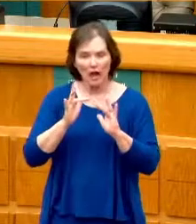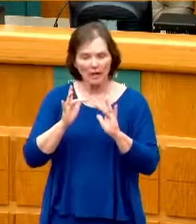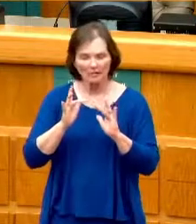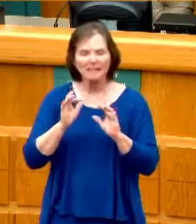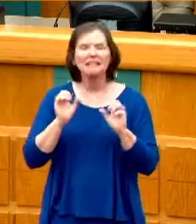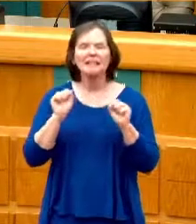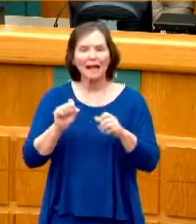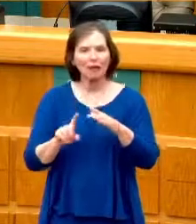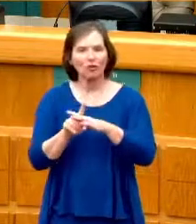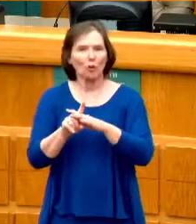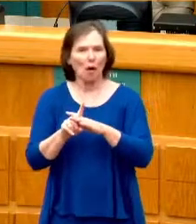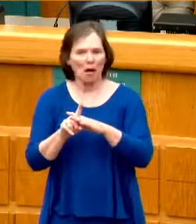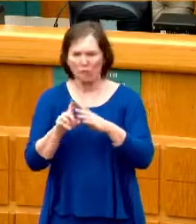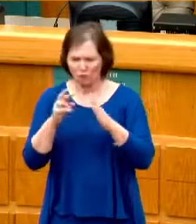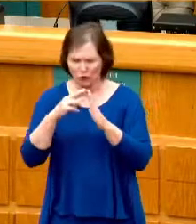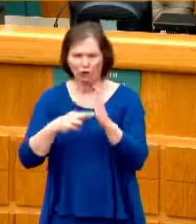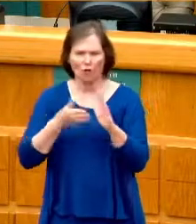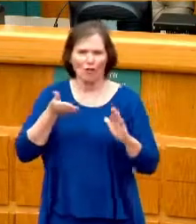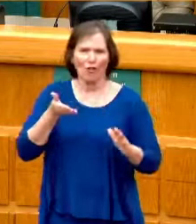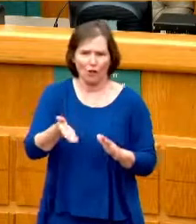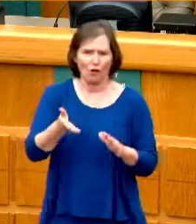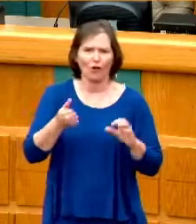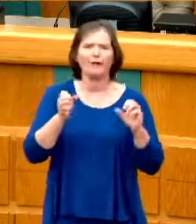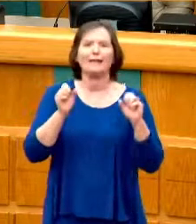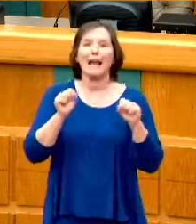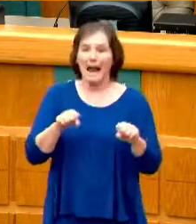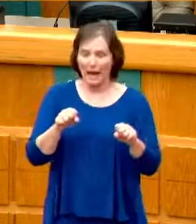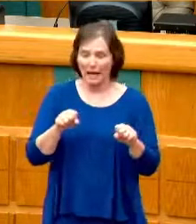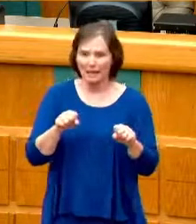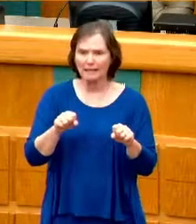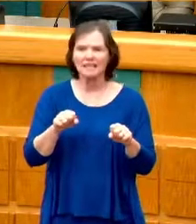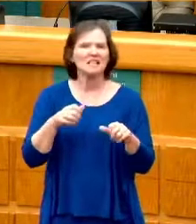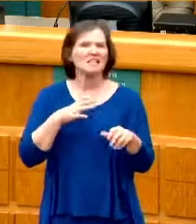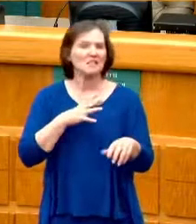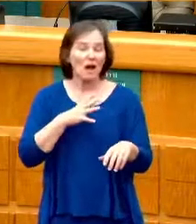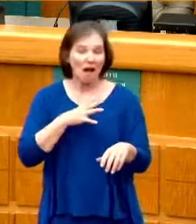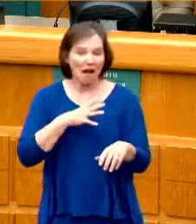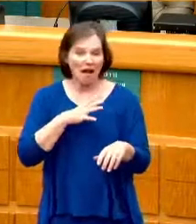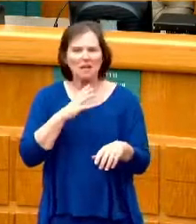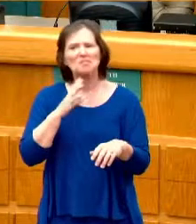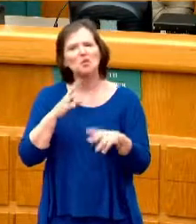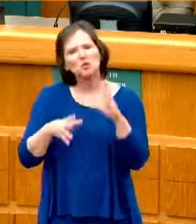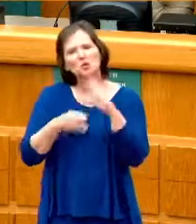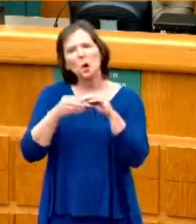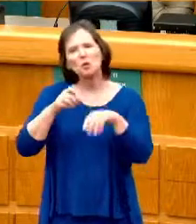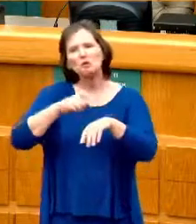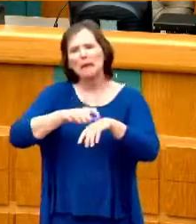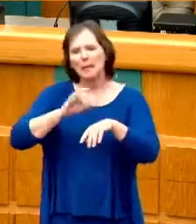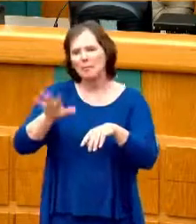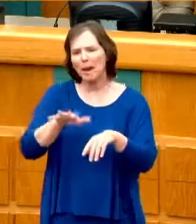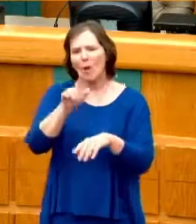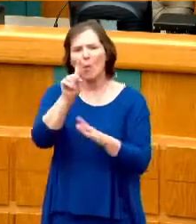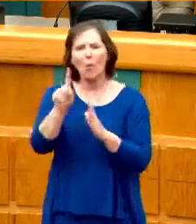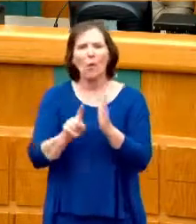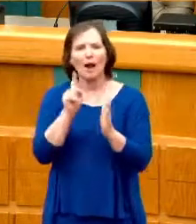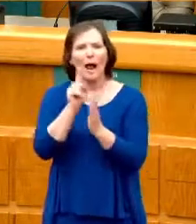cctexas.com/vaccine registration at any time. The online registration portal is open 24/7. Or you can